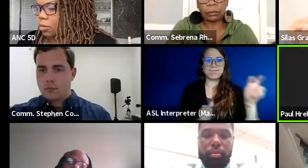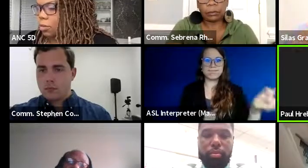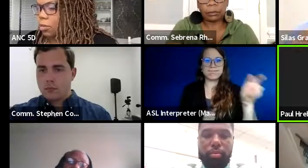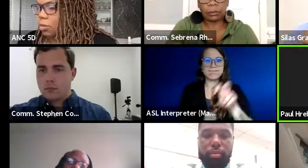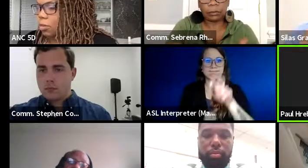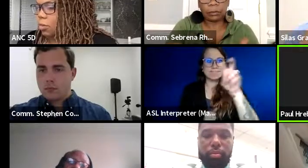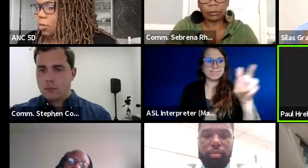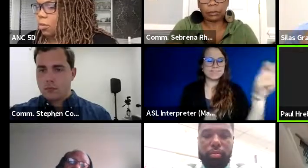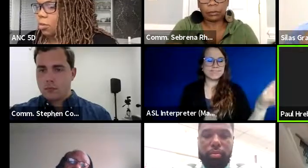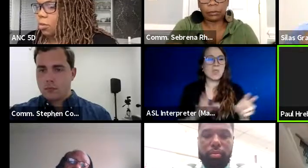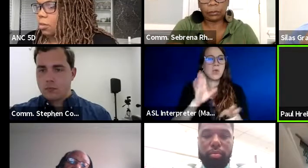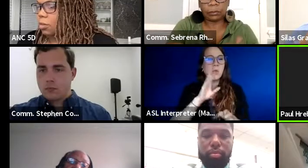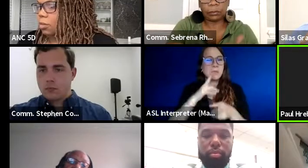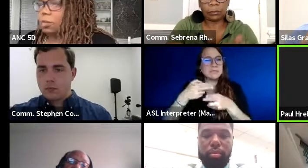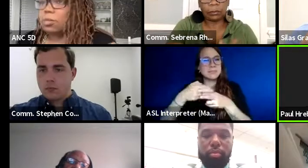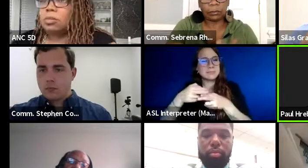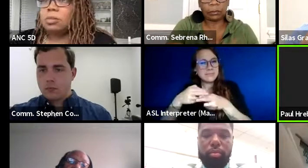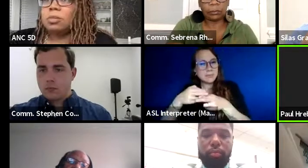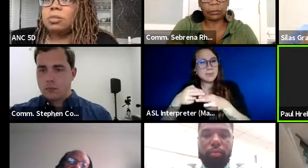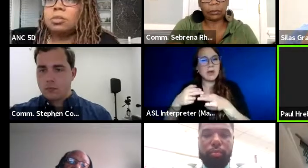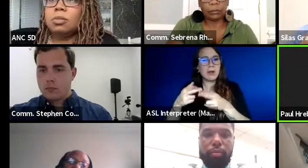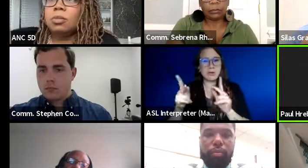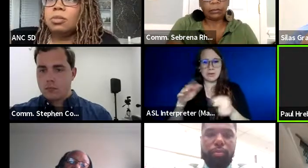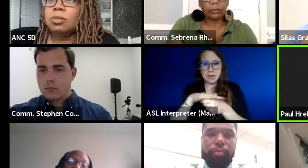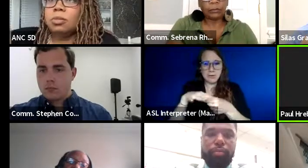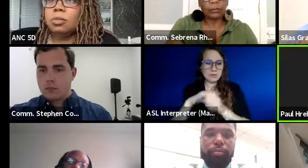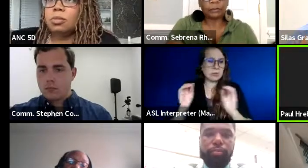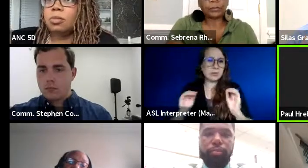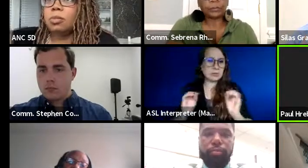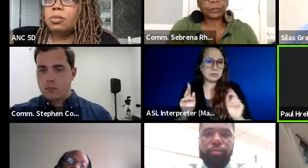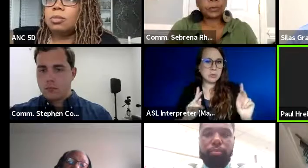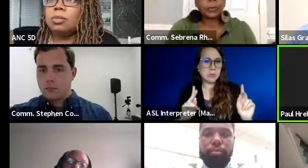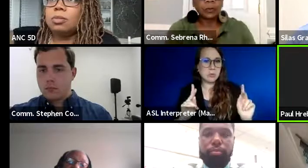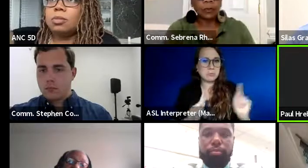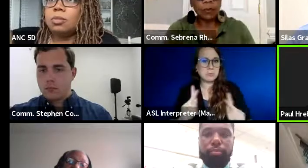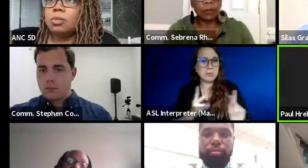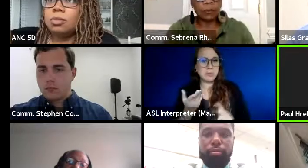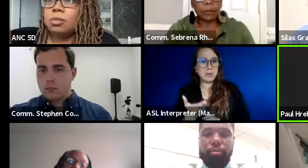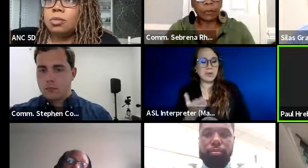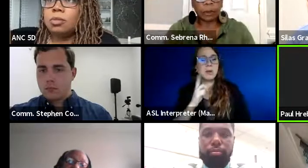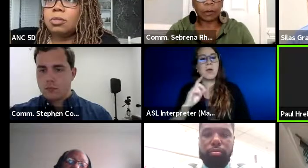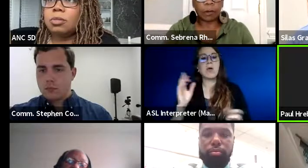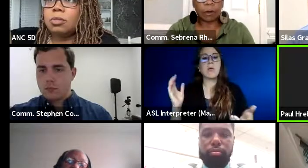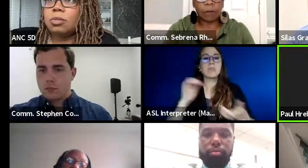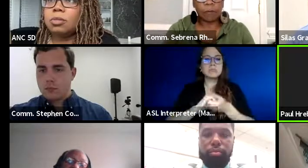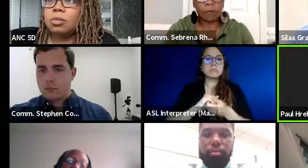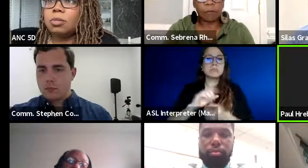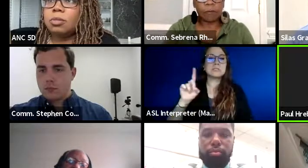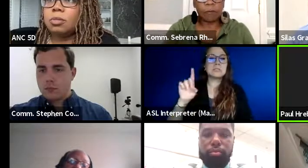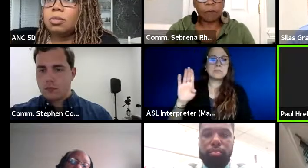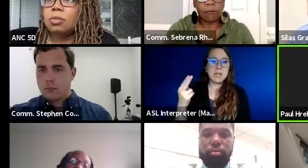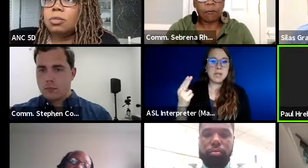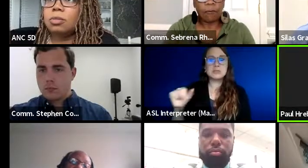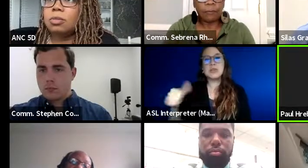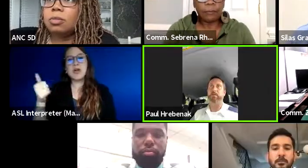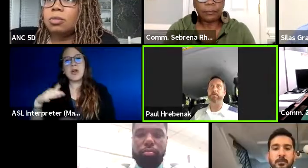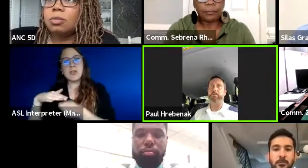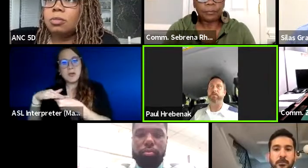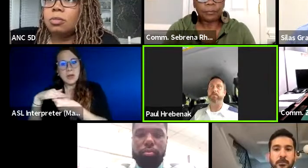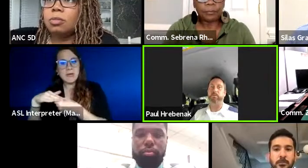be some temporary displacement, but we'll work with DBH and like I said, with the other areas that are experiencing some of